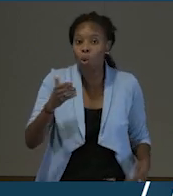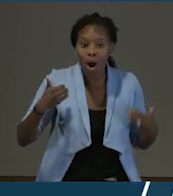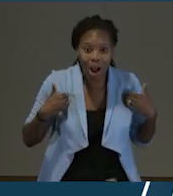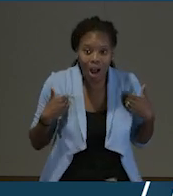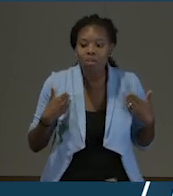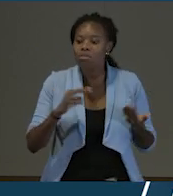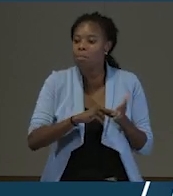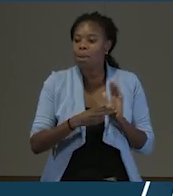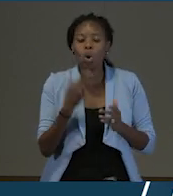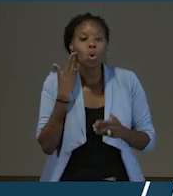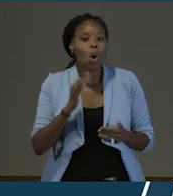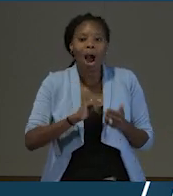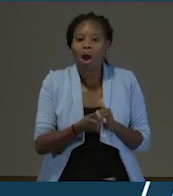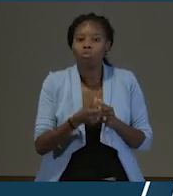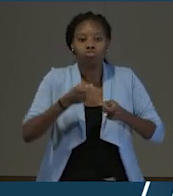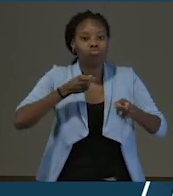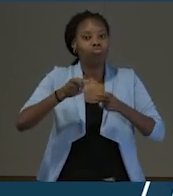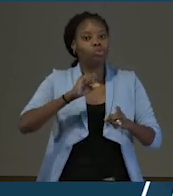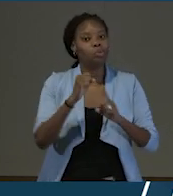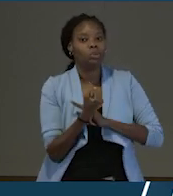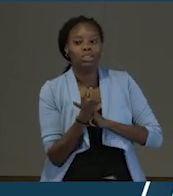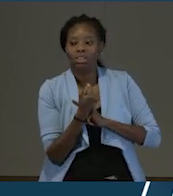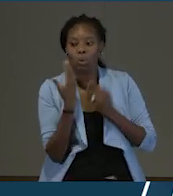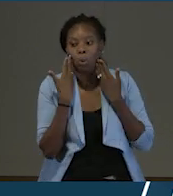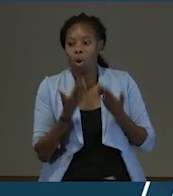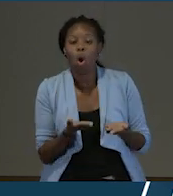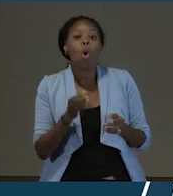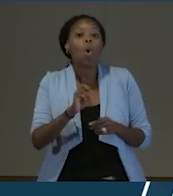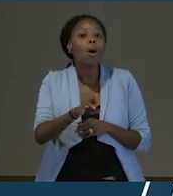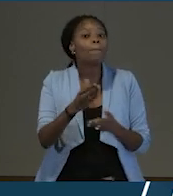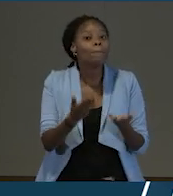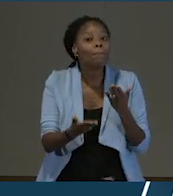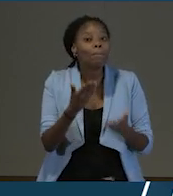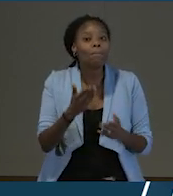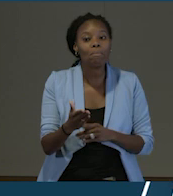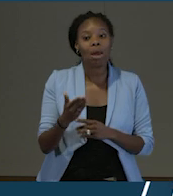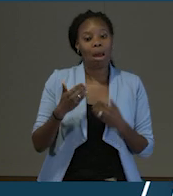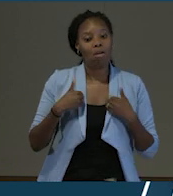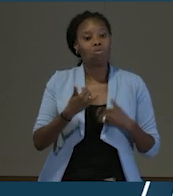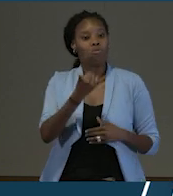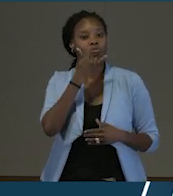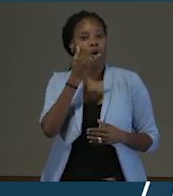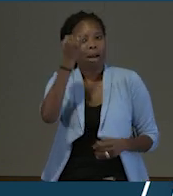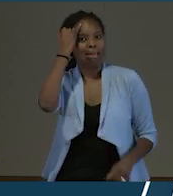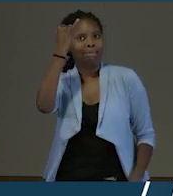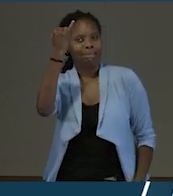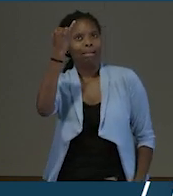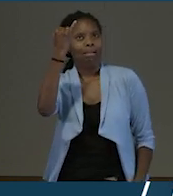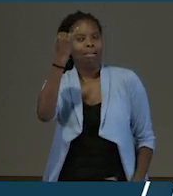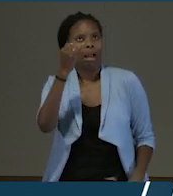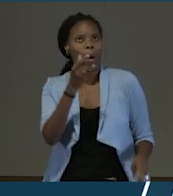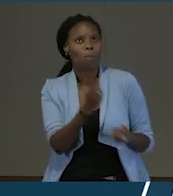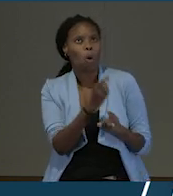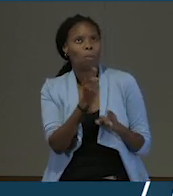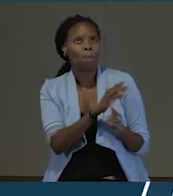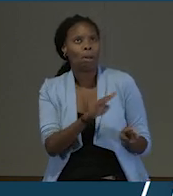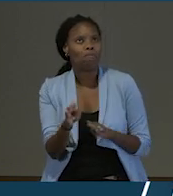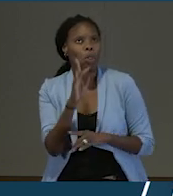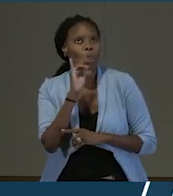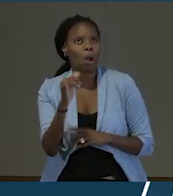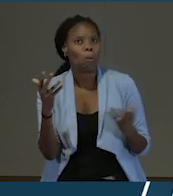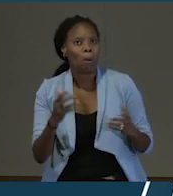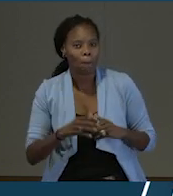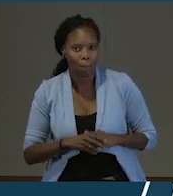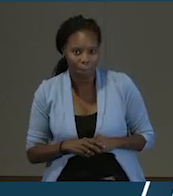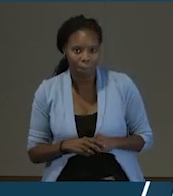different situations, or they may have the wrong idea of what an appropriate response or behavior may be. So children need to